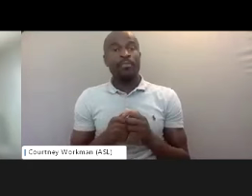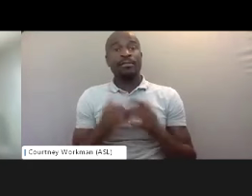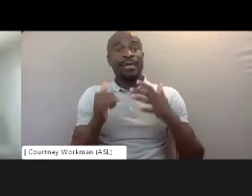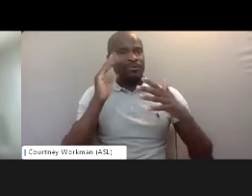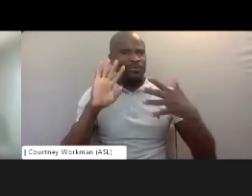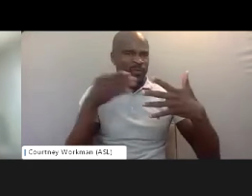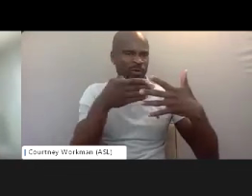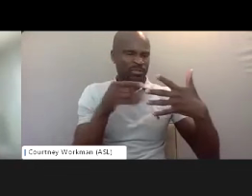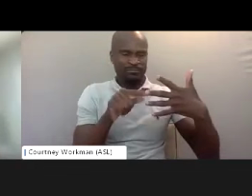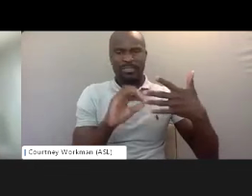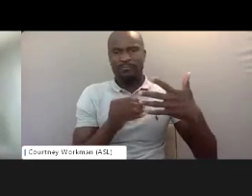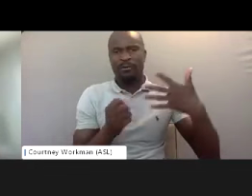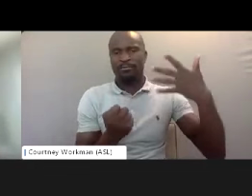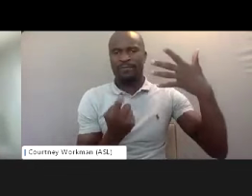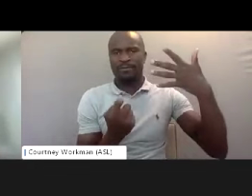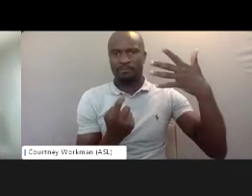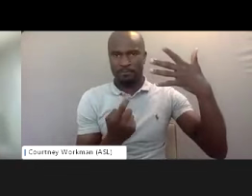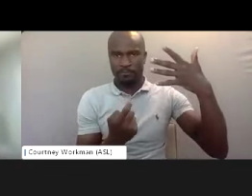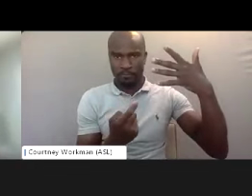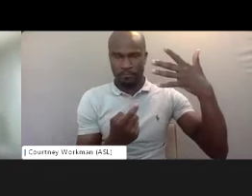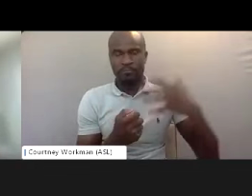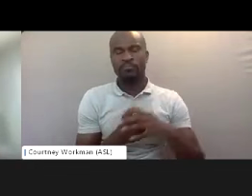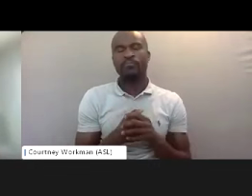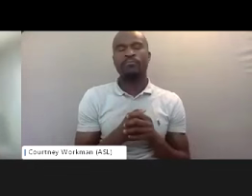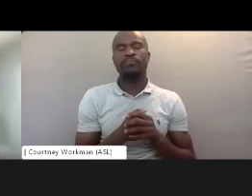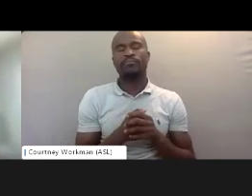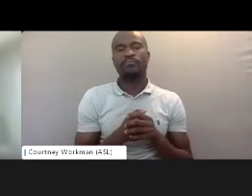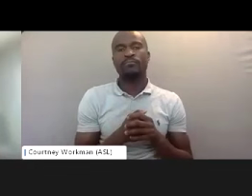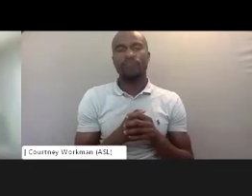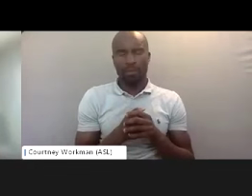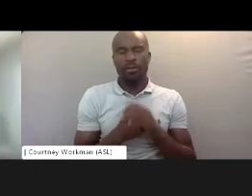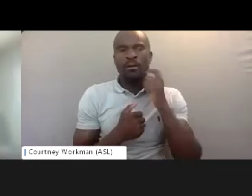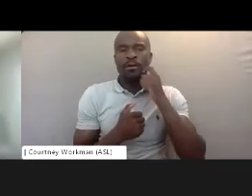today. And just to step back, as Dr. Hansen mentioned, and